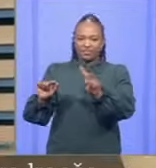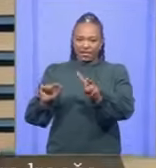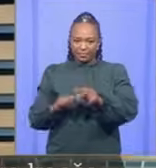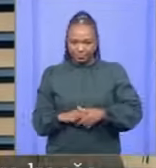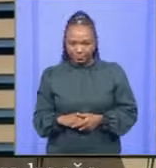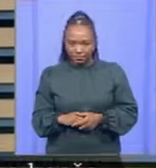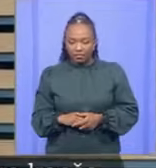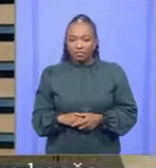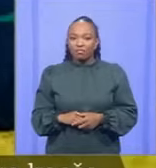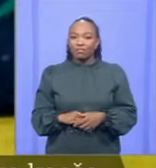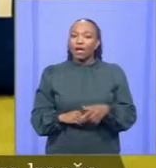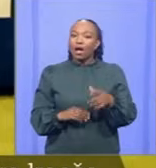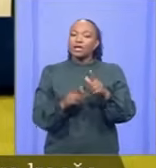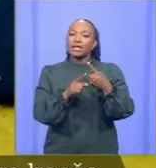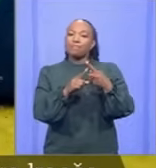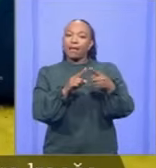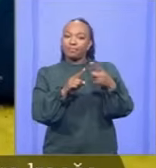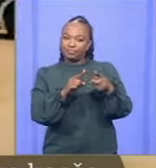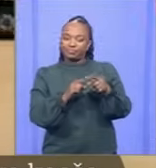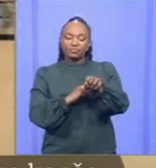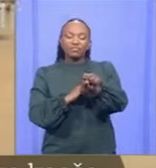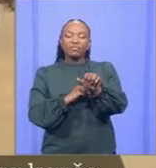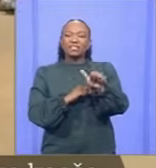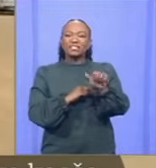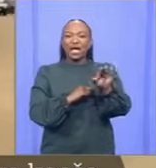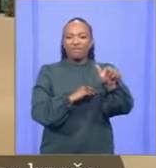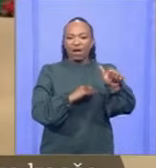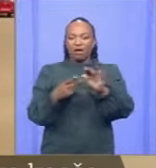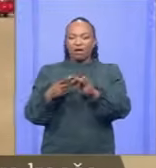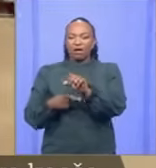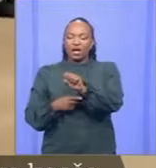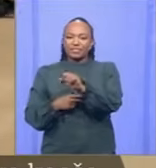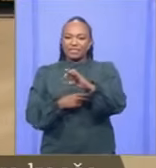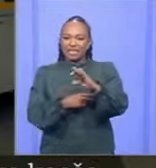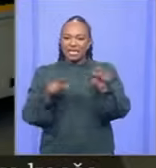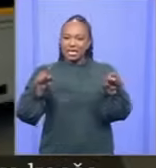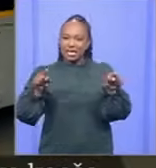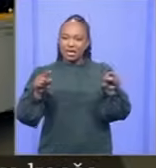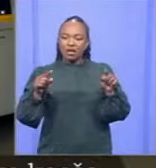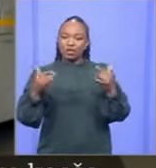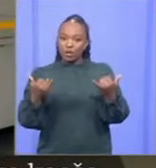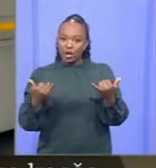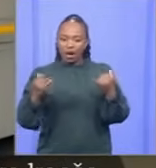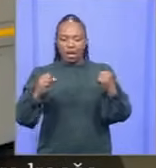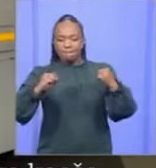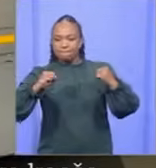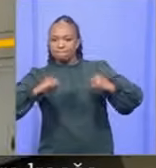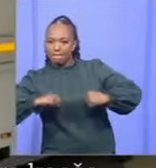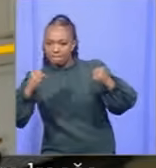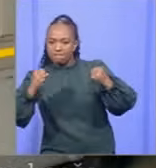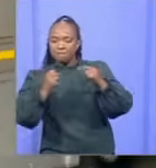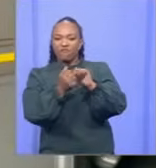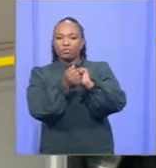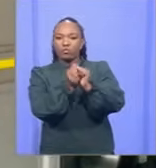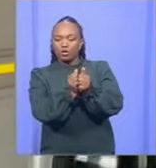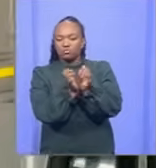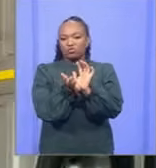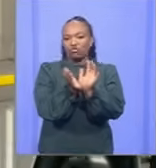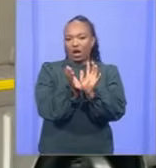Dipapading SAFA le SABC di mpsafaditše le go katološa kwano ya kgašo ya dipapadi tša kgwele ya